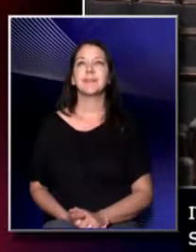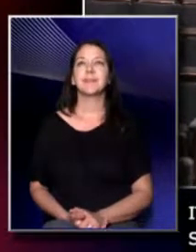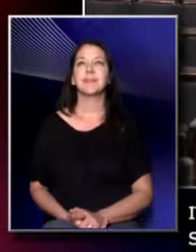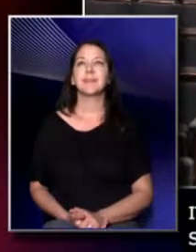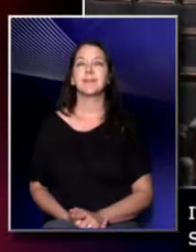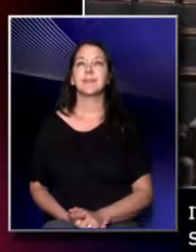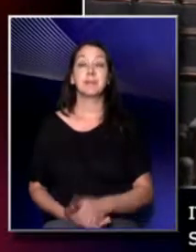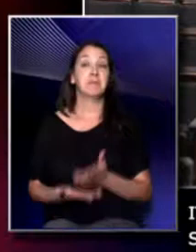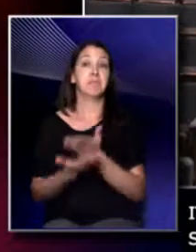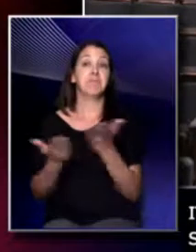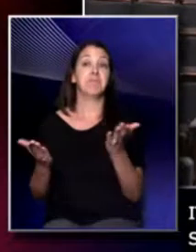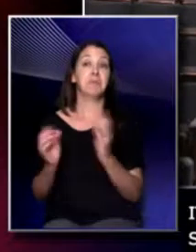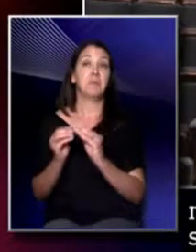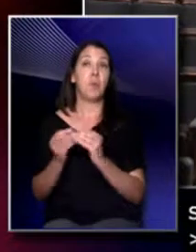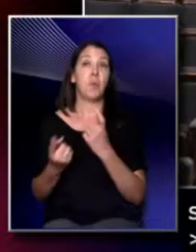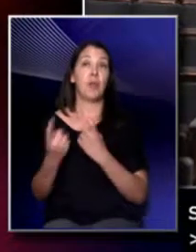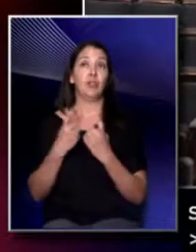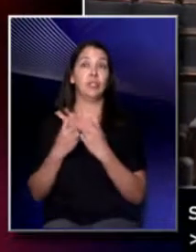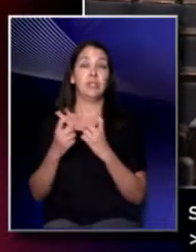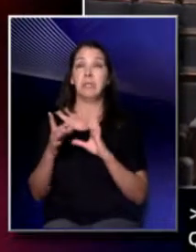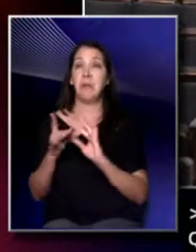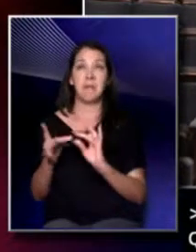Any other questions or comments?